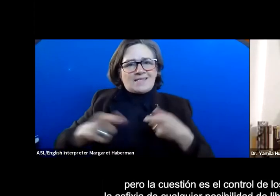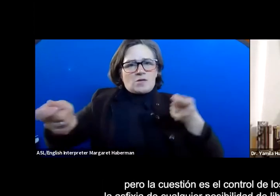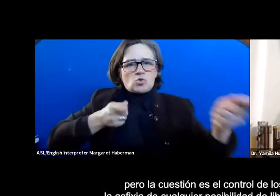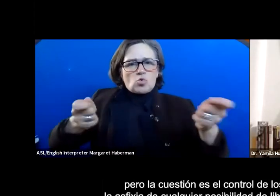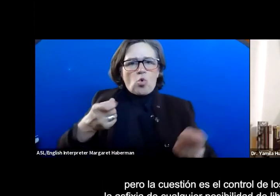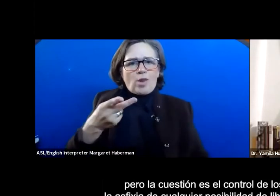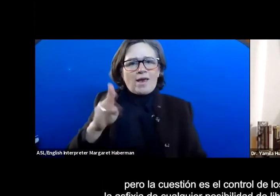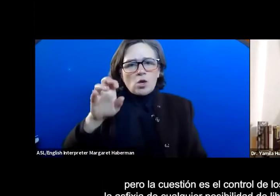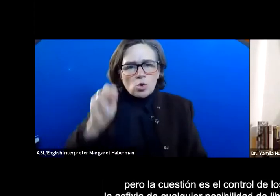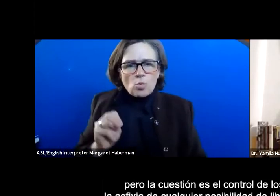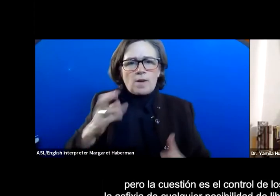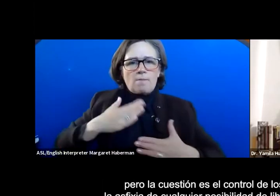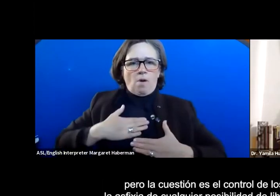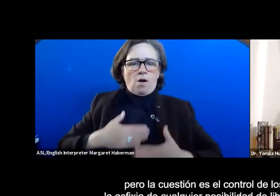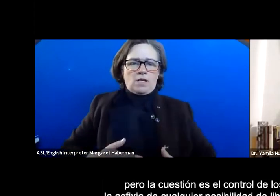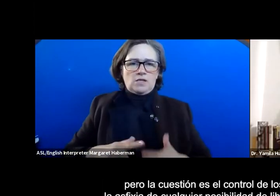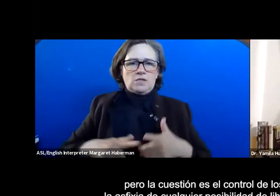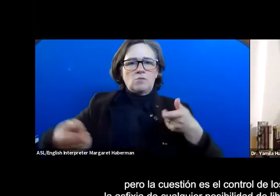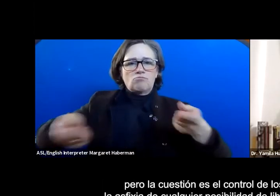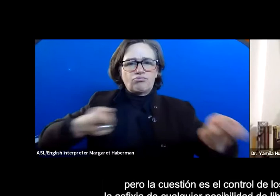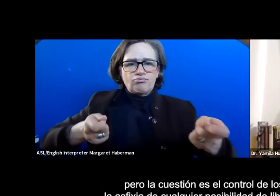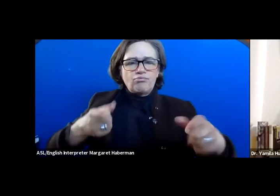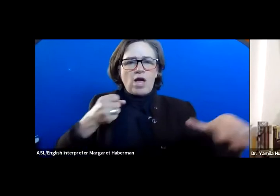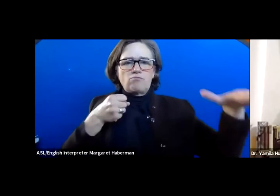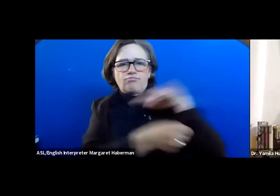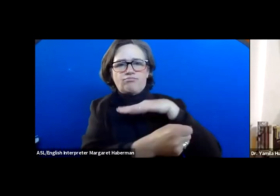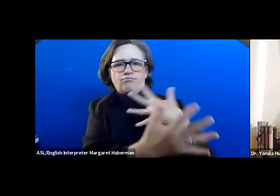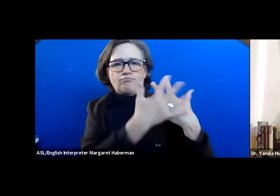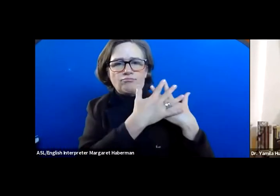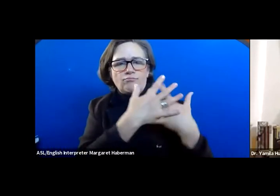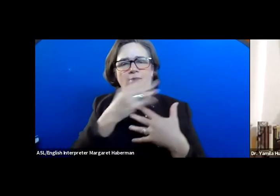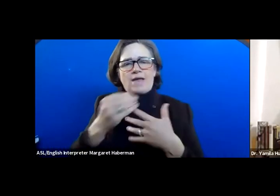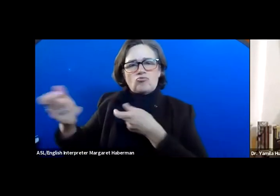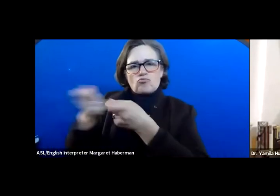any possibility for liberation and for movements.